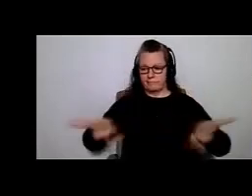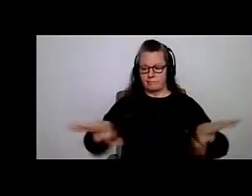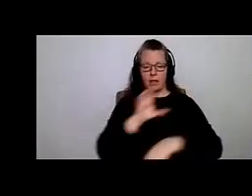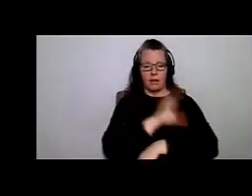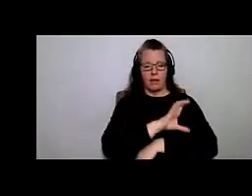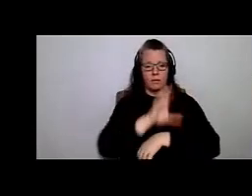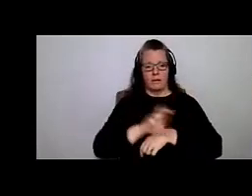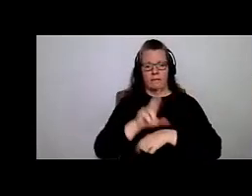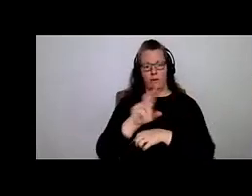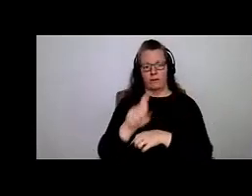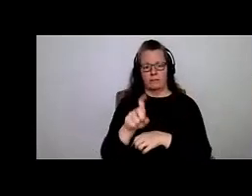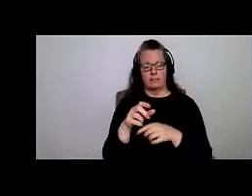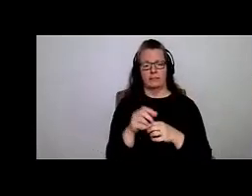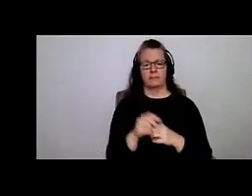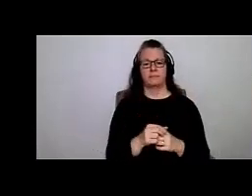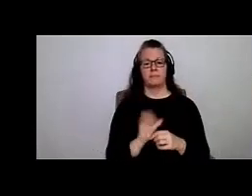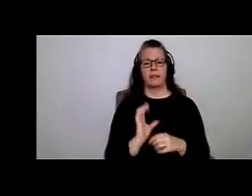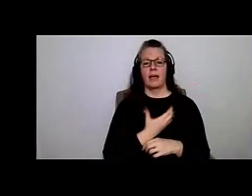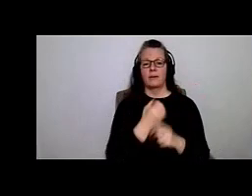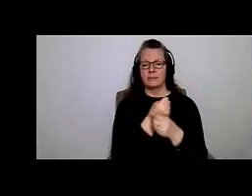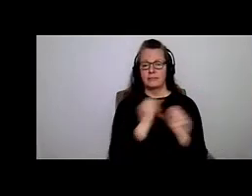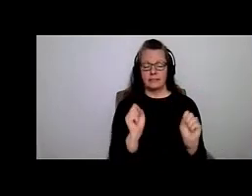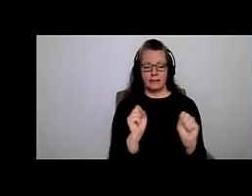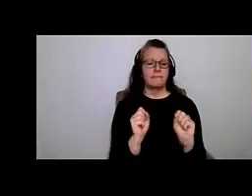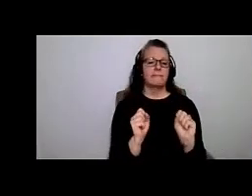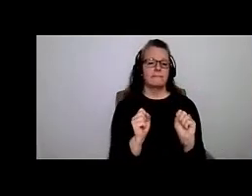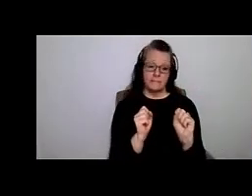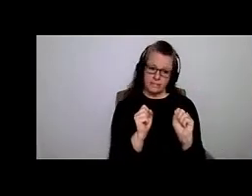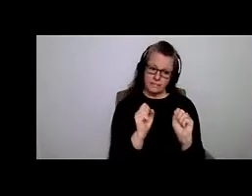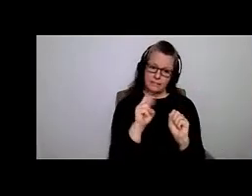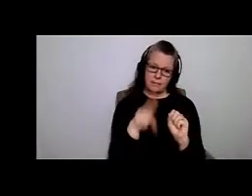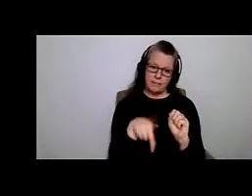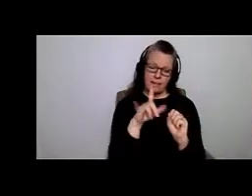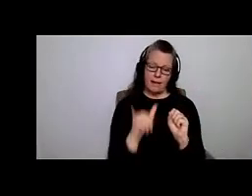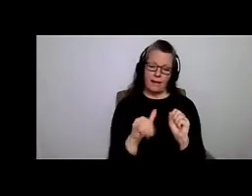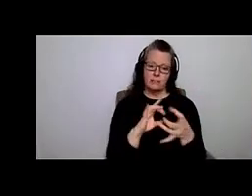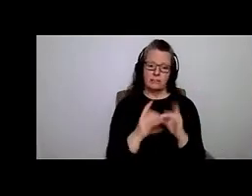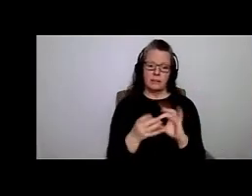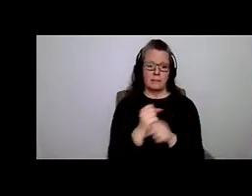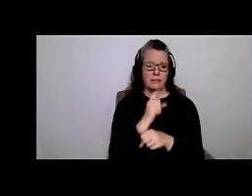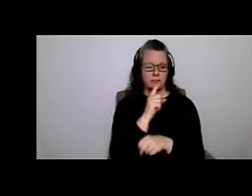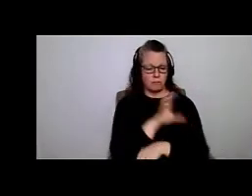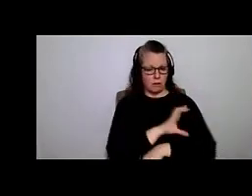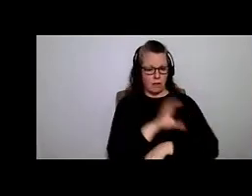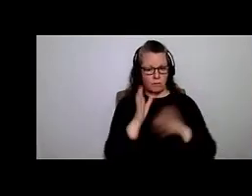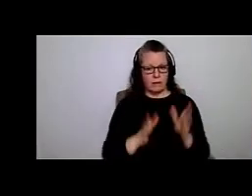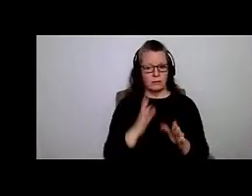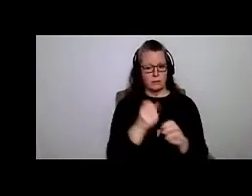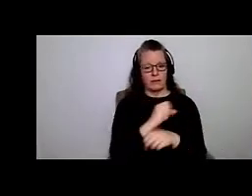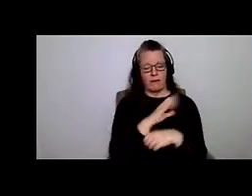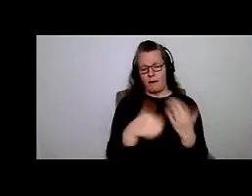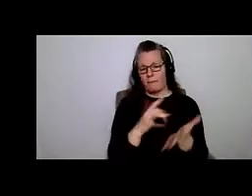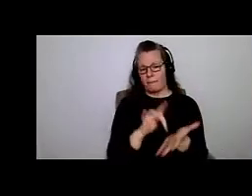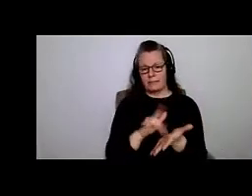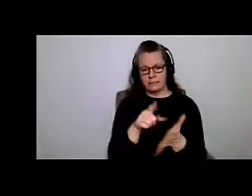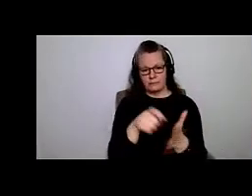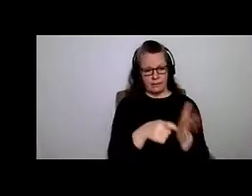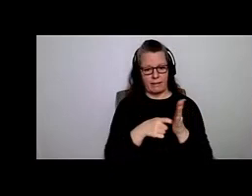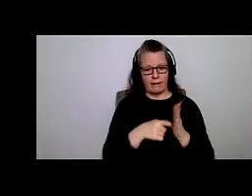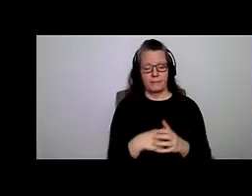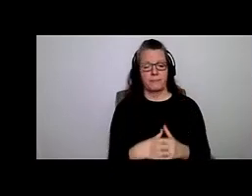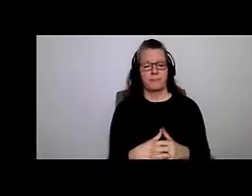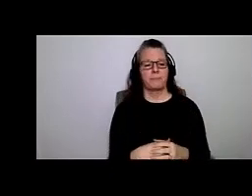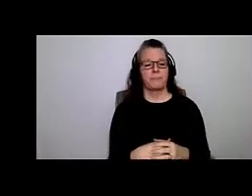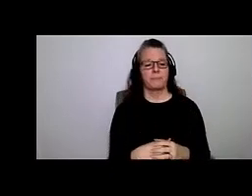pharmacies. Our safe and secure supply chain ensures that Coloradans will receive the medications that they rely on. As I